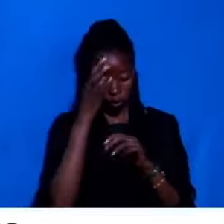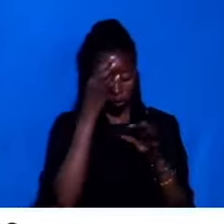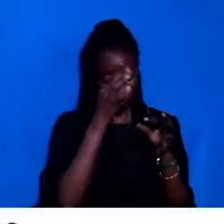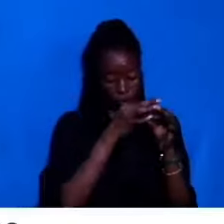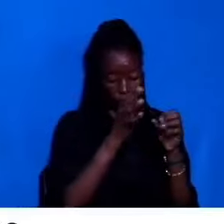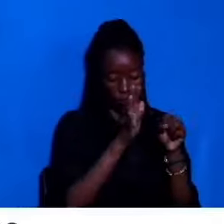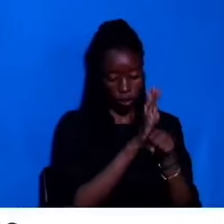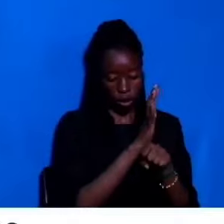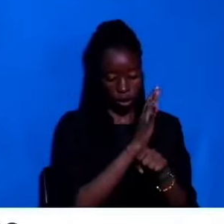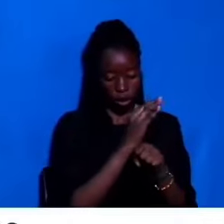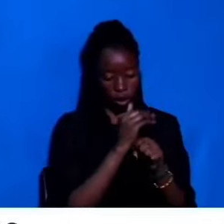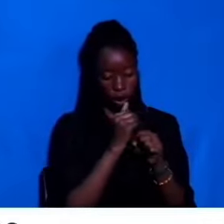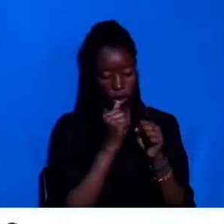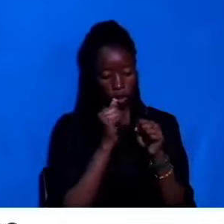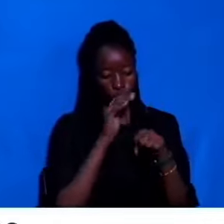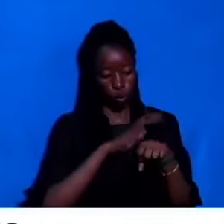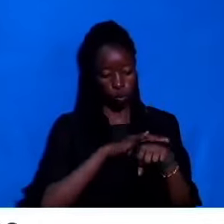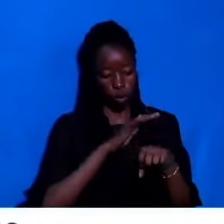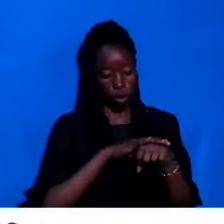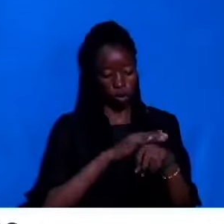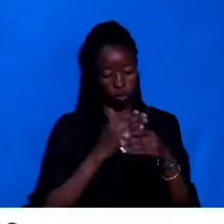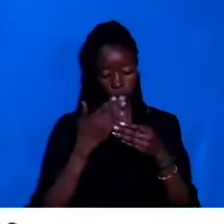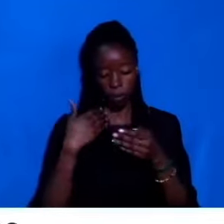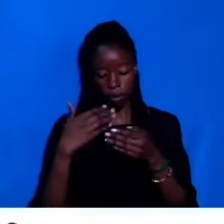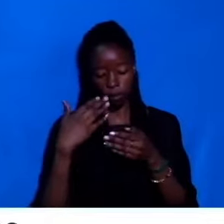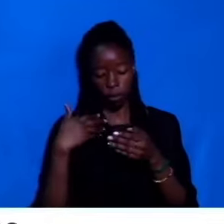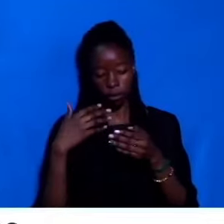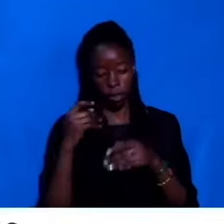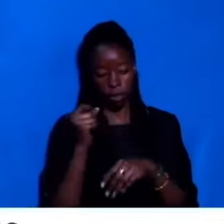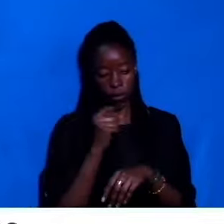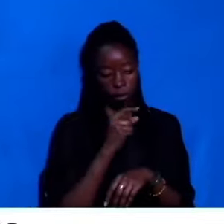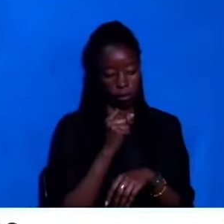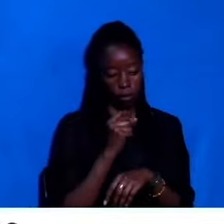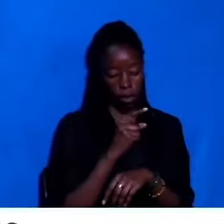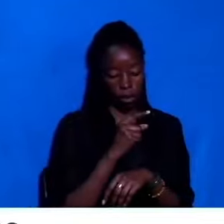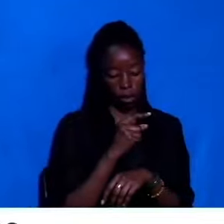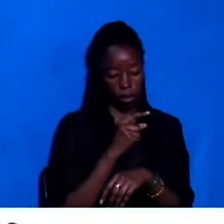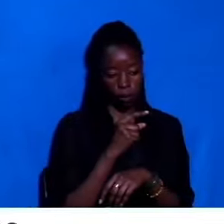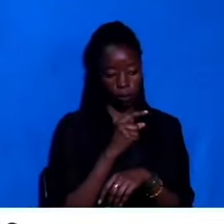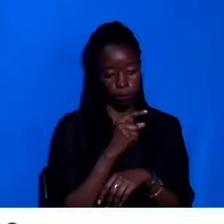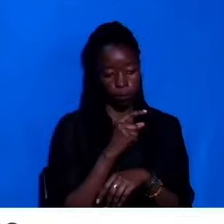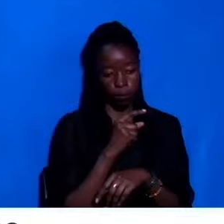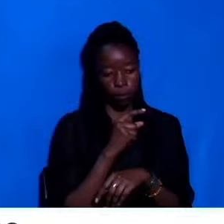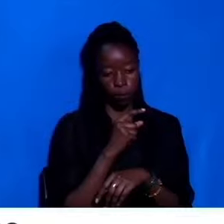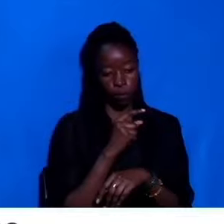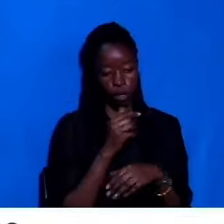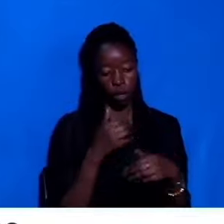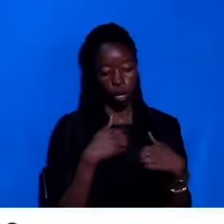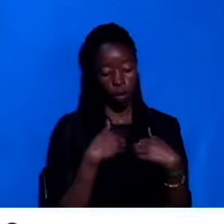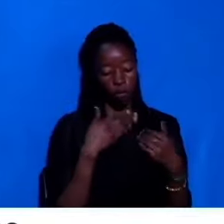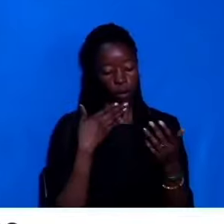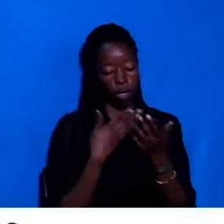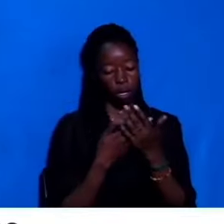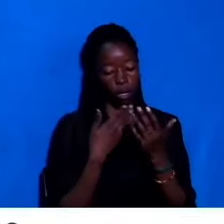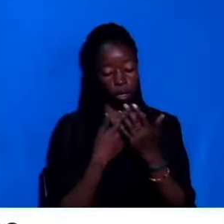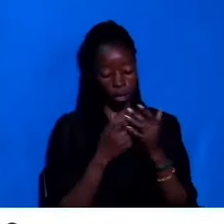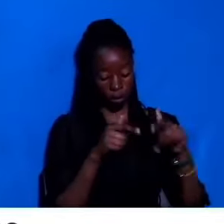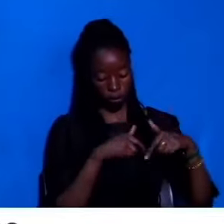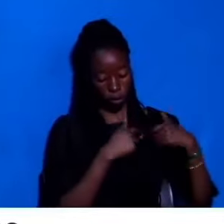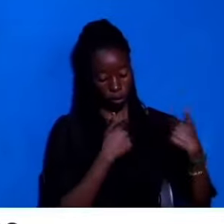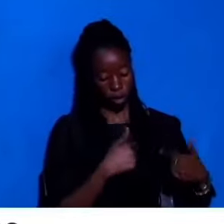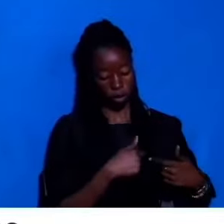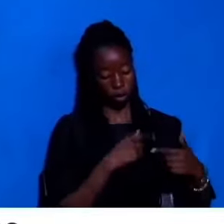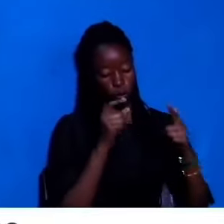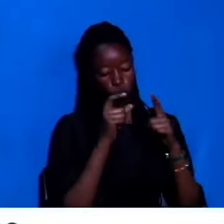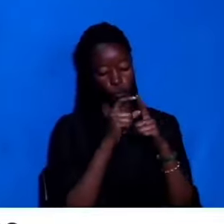goodness for the last 6 months, that we will have grateful hearts and that your word will